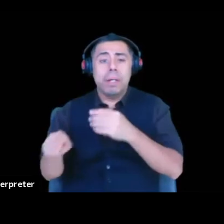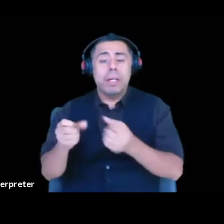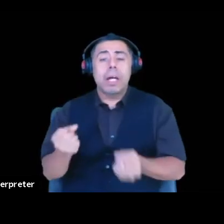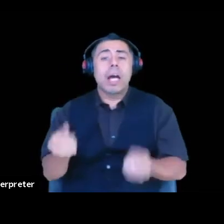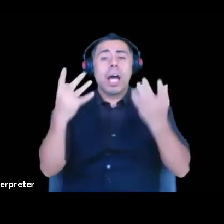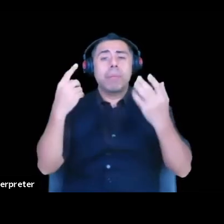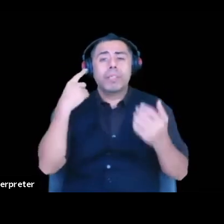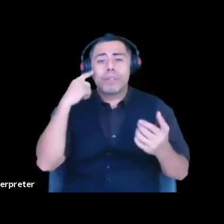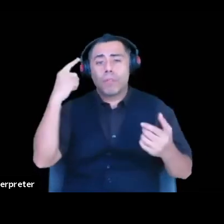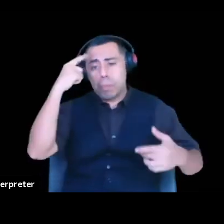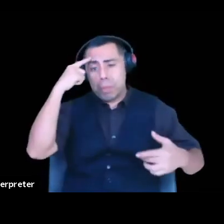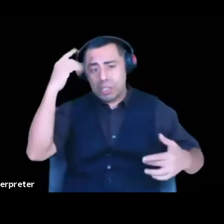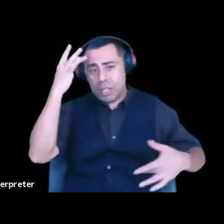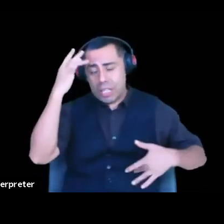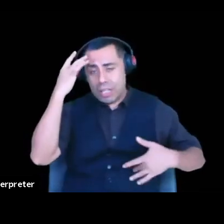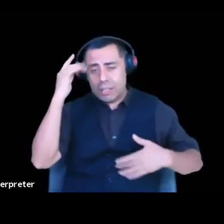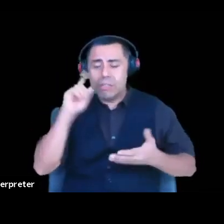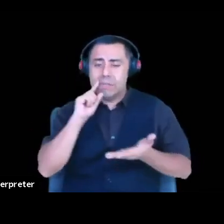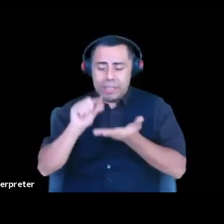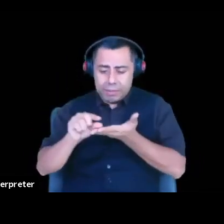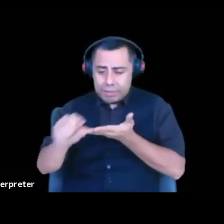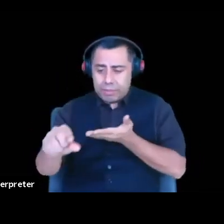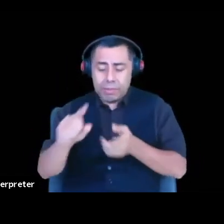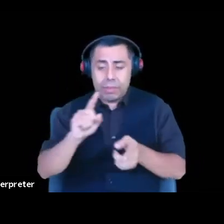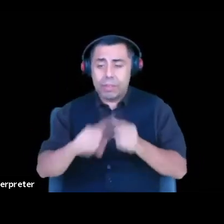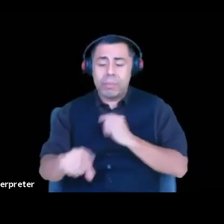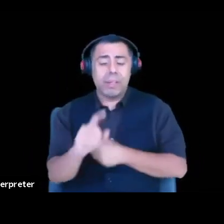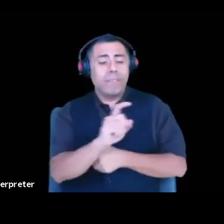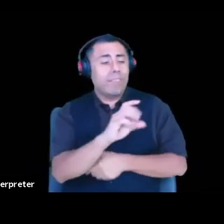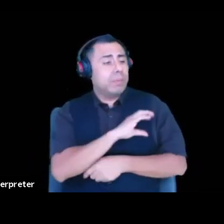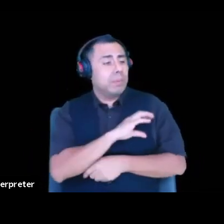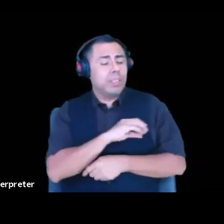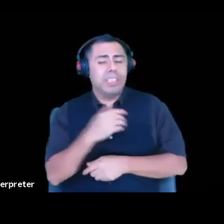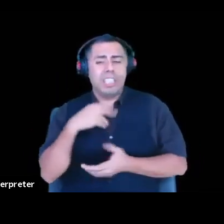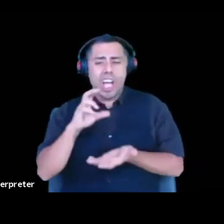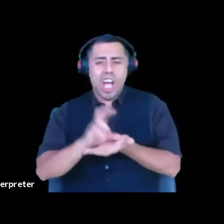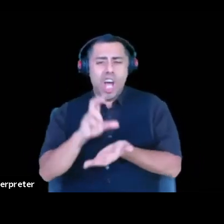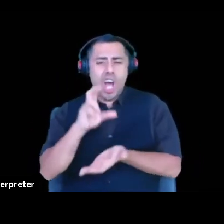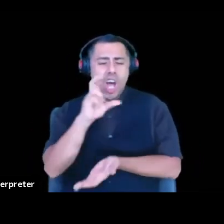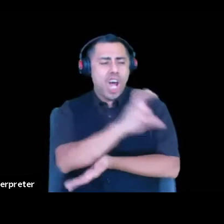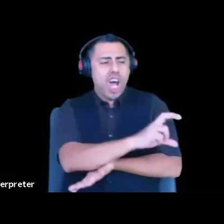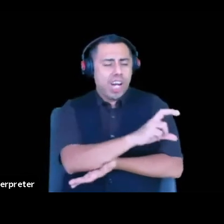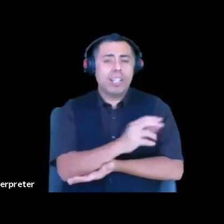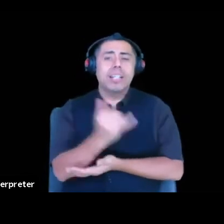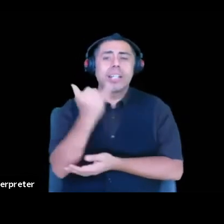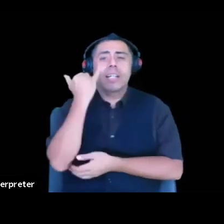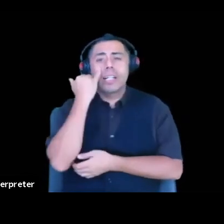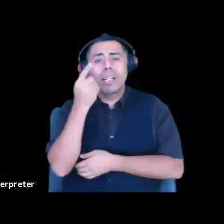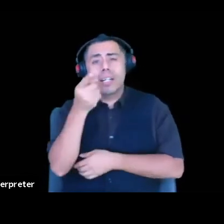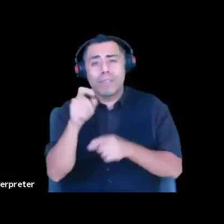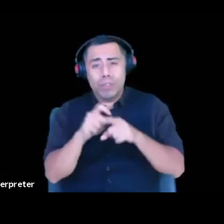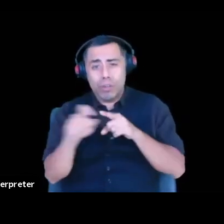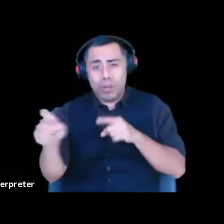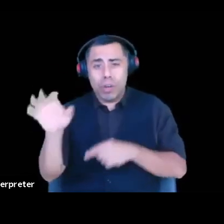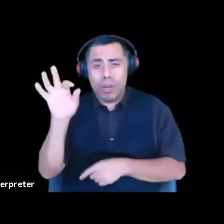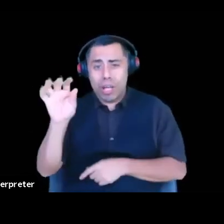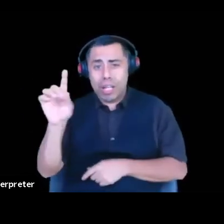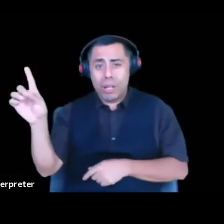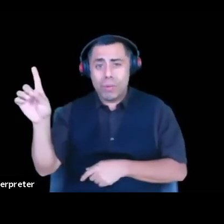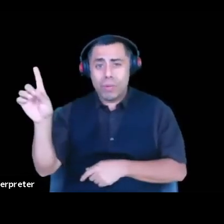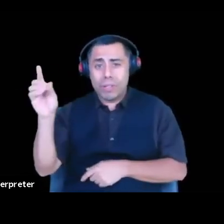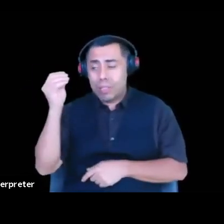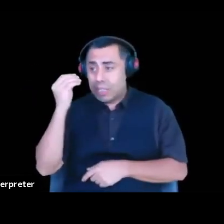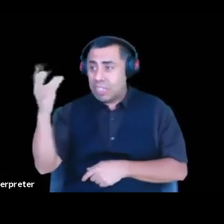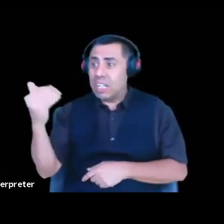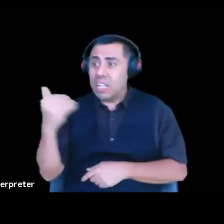much, whereas Phoenix PD budget is this much. And if you call 911 and say there is somebody on the street threatening to walk